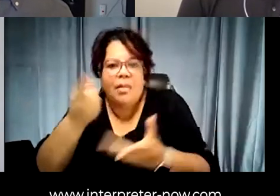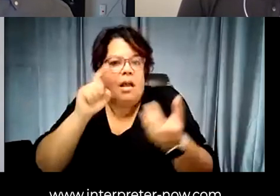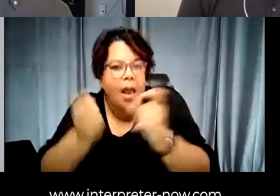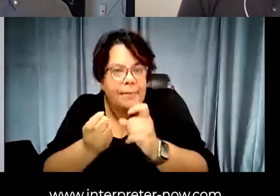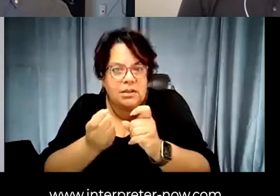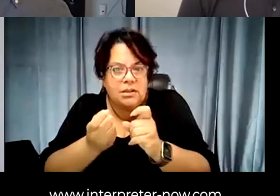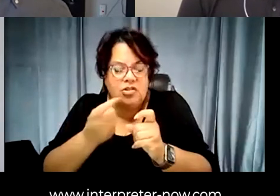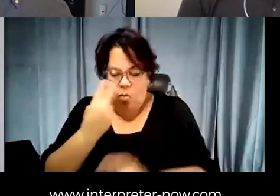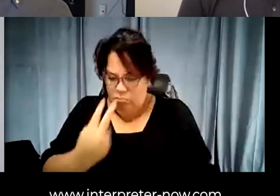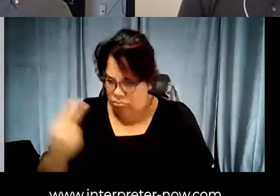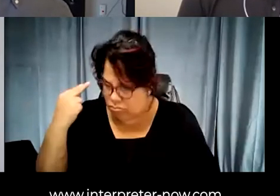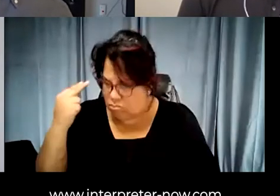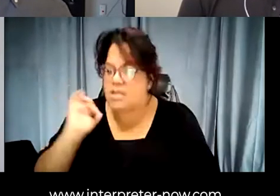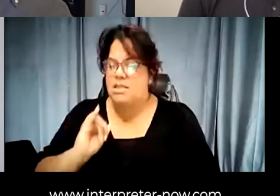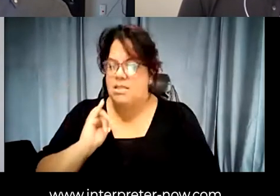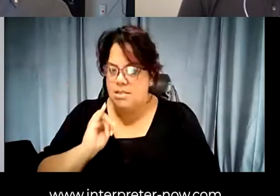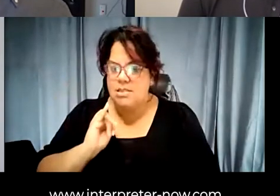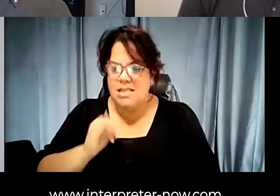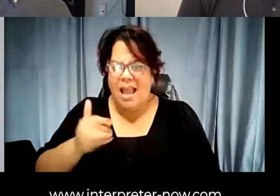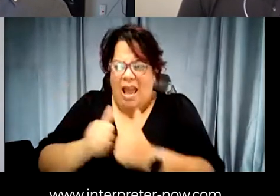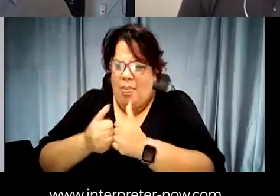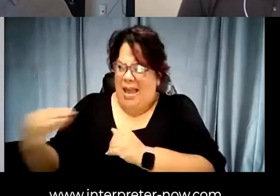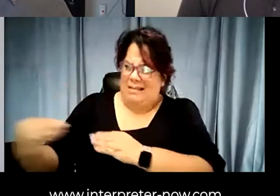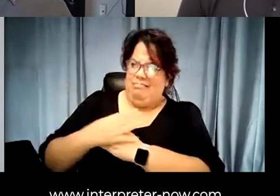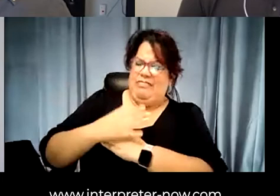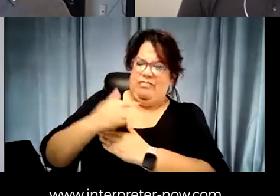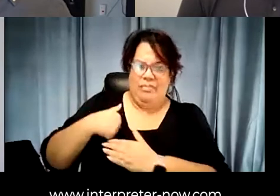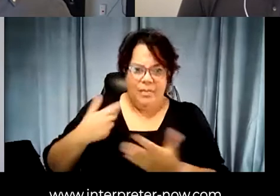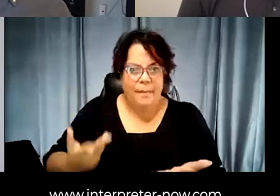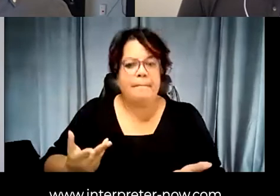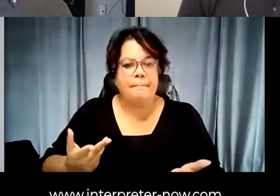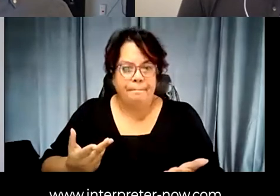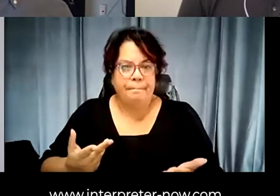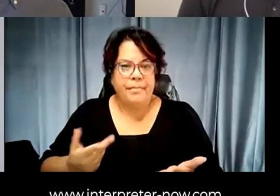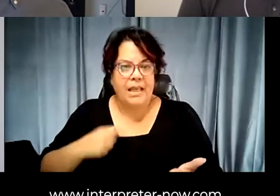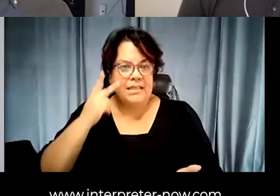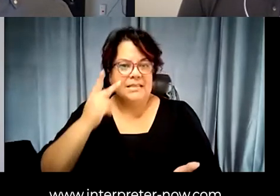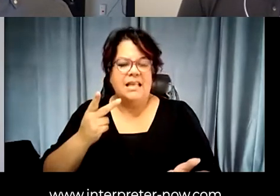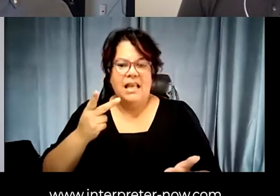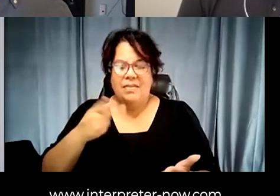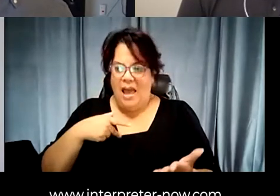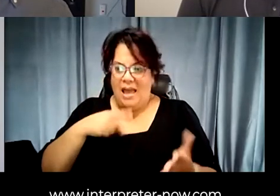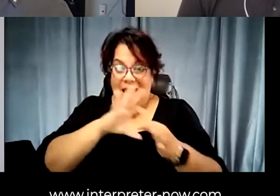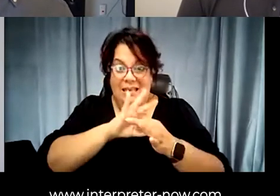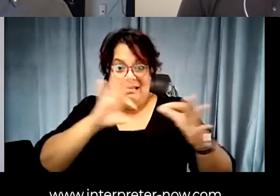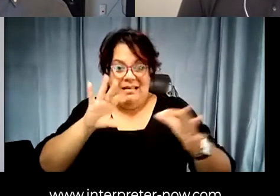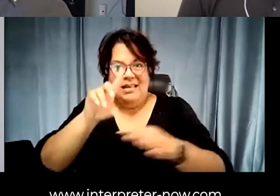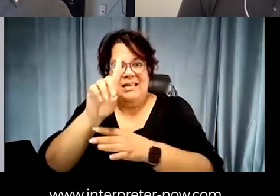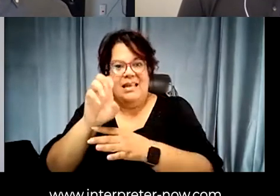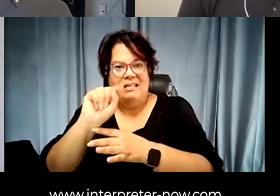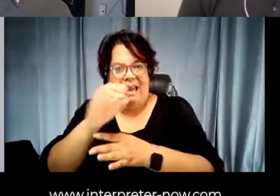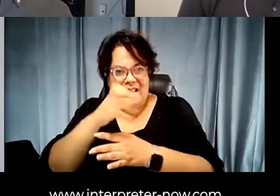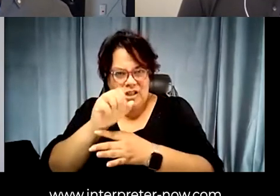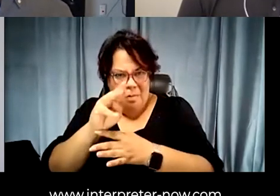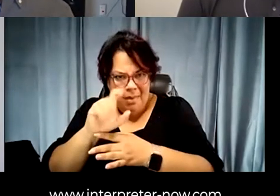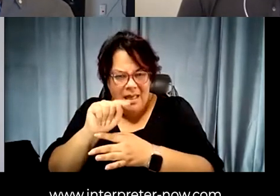reflect back on it and try to think about how that might have impacted me, I can definitely see the detachment coming into play. Because after